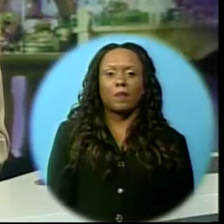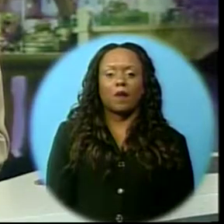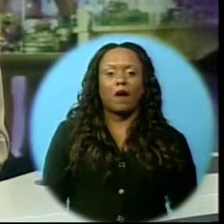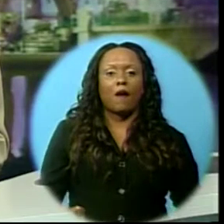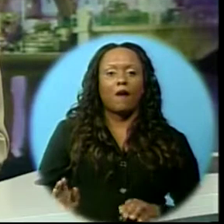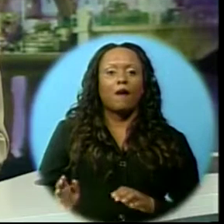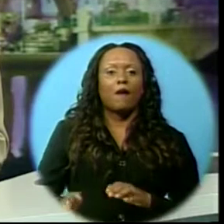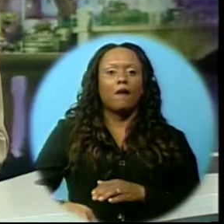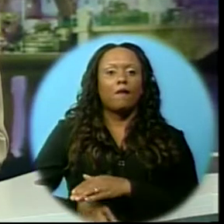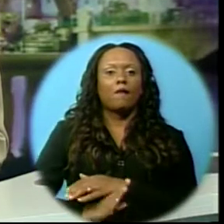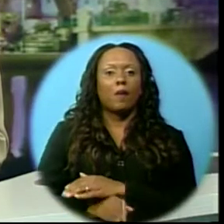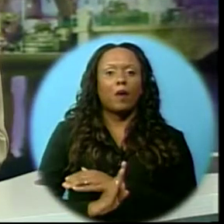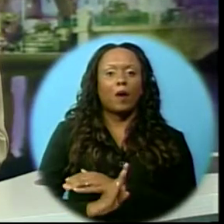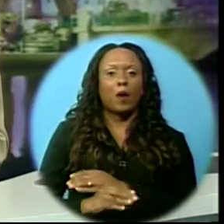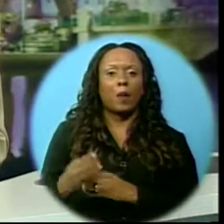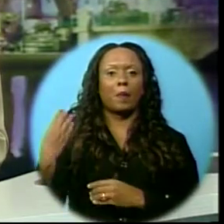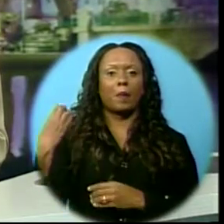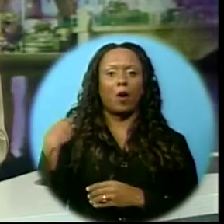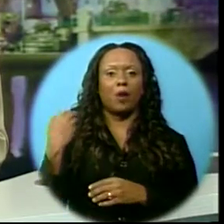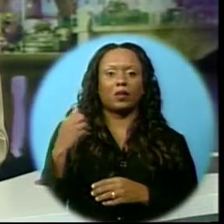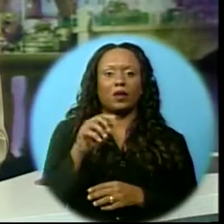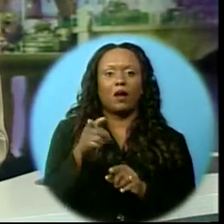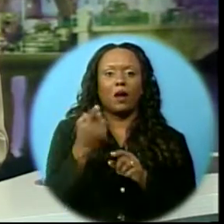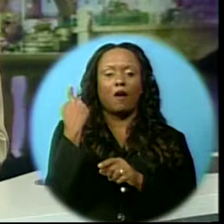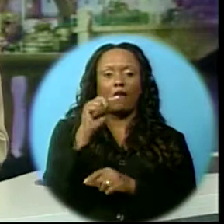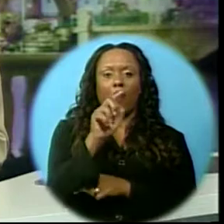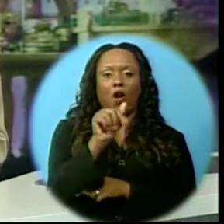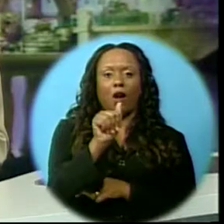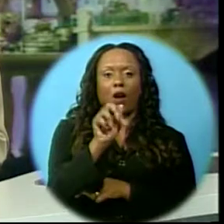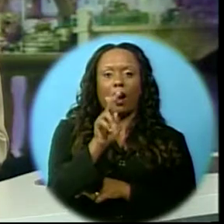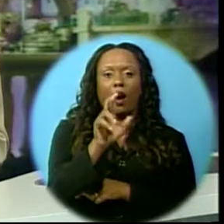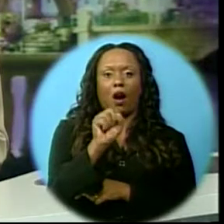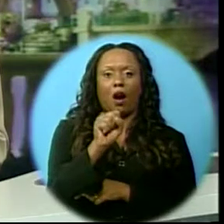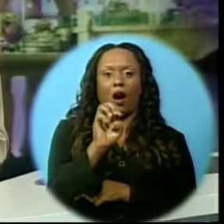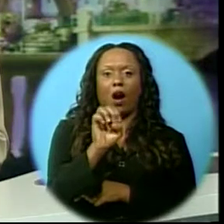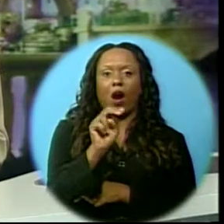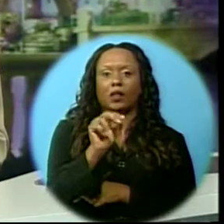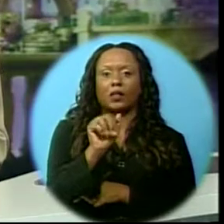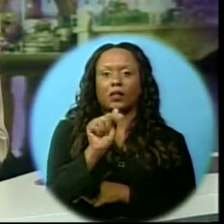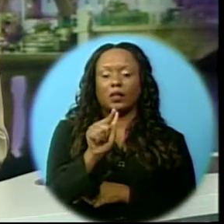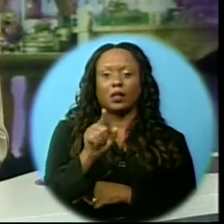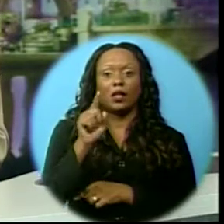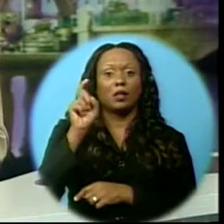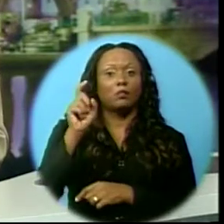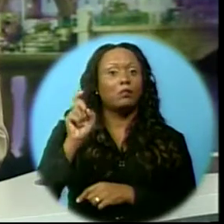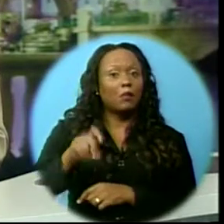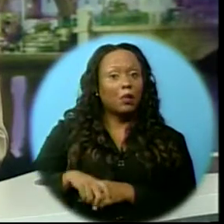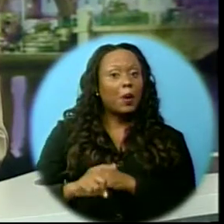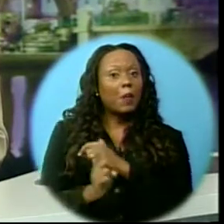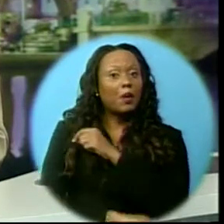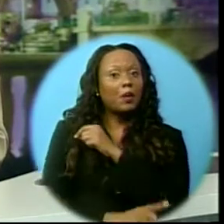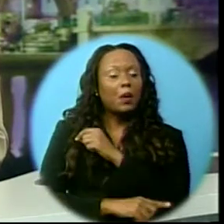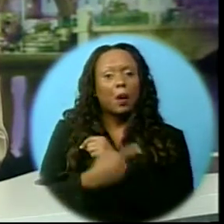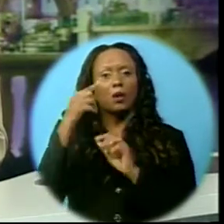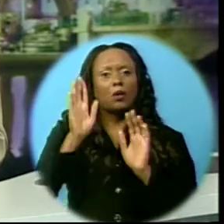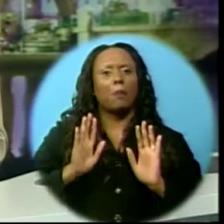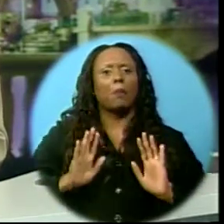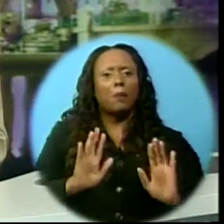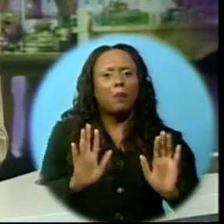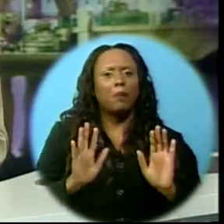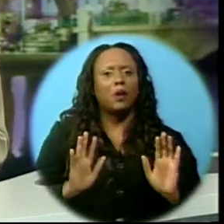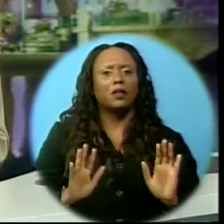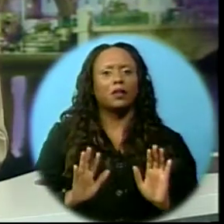On the football, Arsenal boss Arsene Wenger could be facing disciplinary action after pushing his Chelsea counterpart Jose